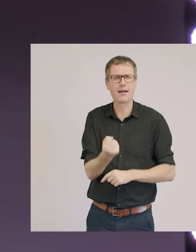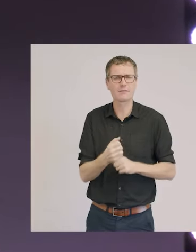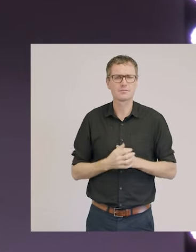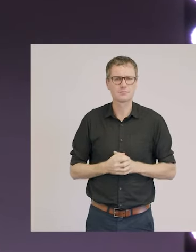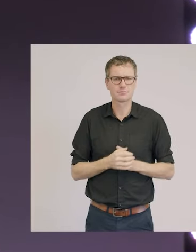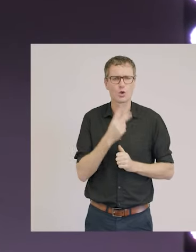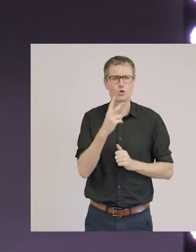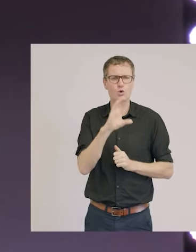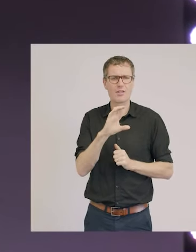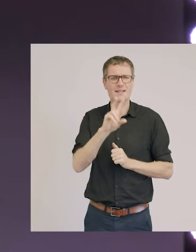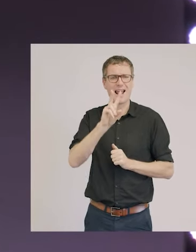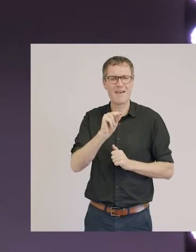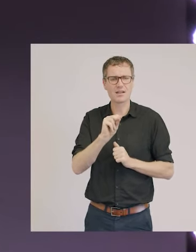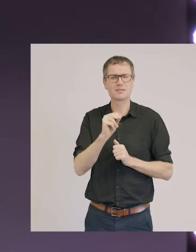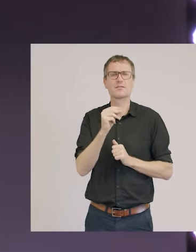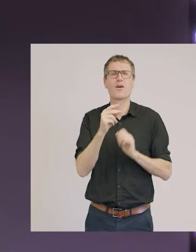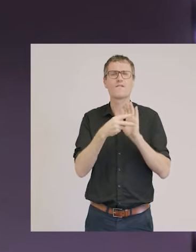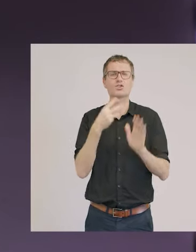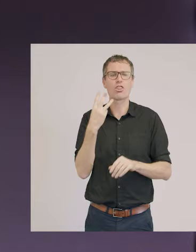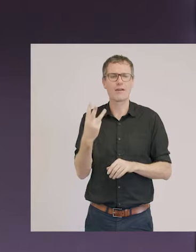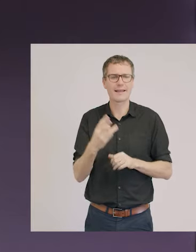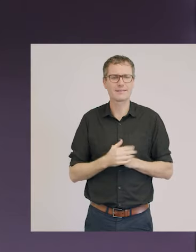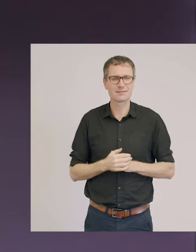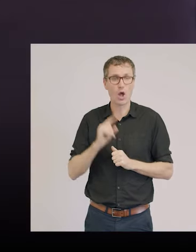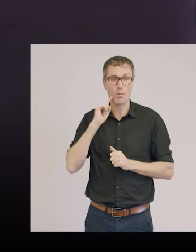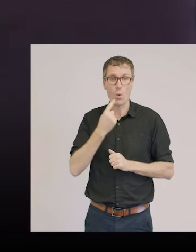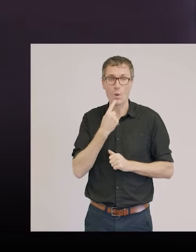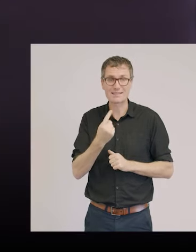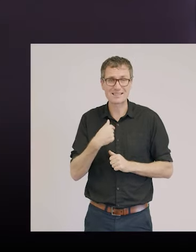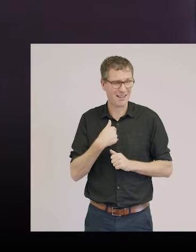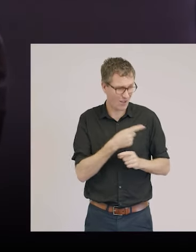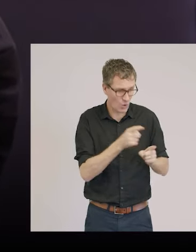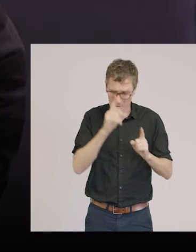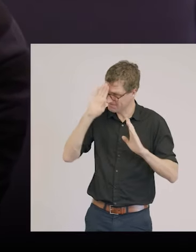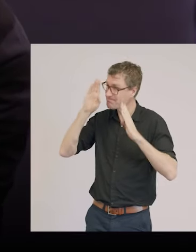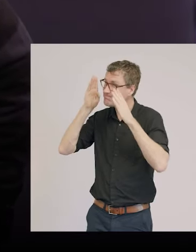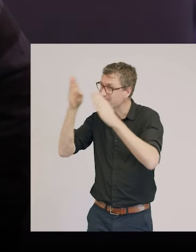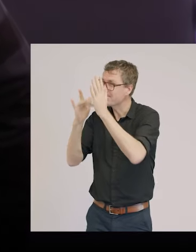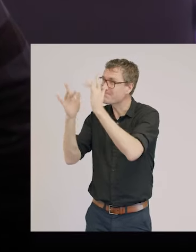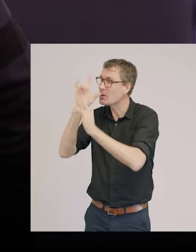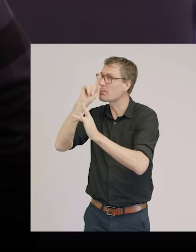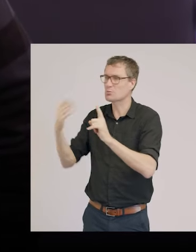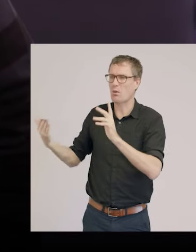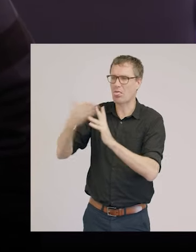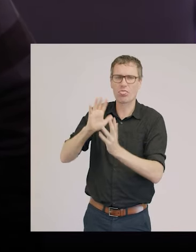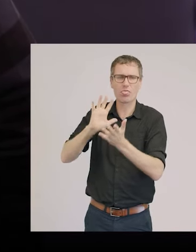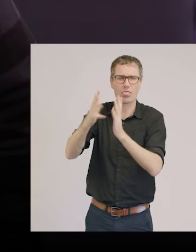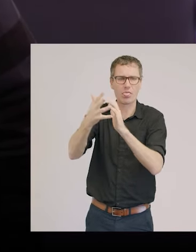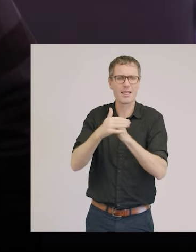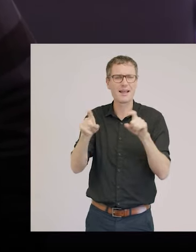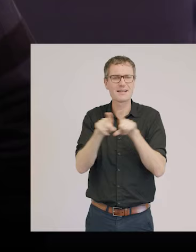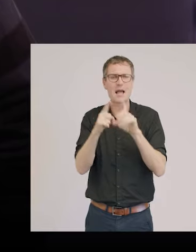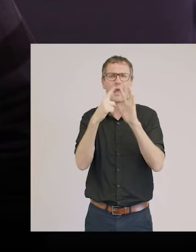people falling away. 2 Corinthians 11 verse 3, Paul says, but I fear that somehow your pure and